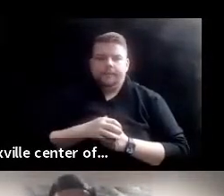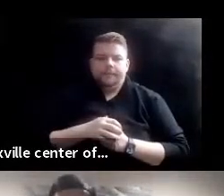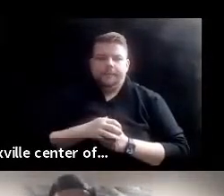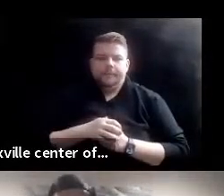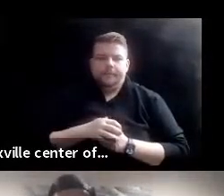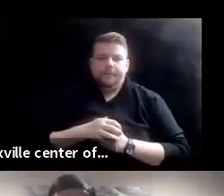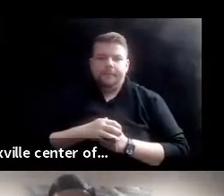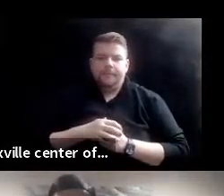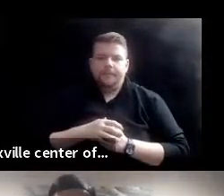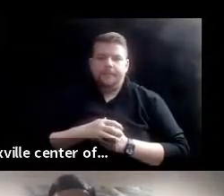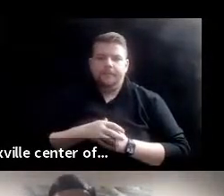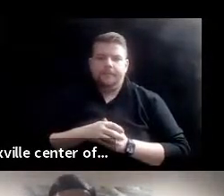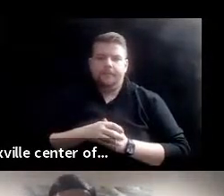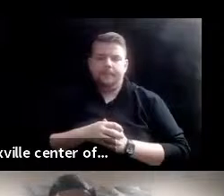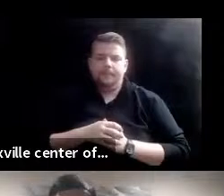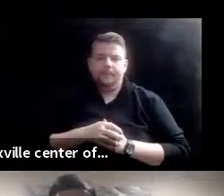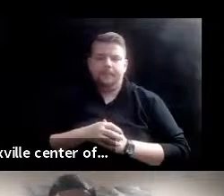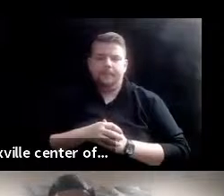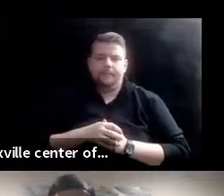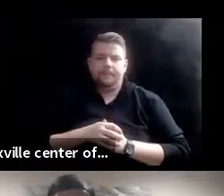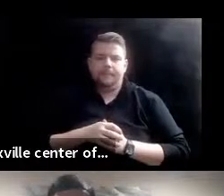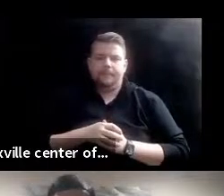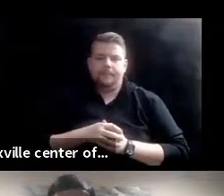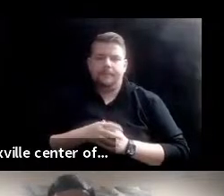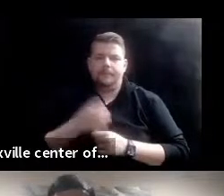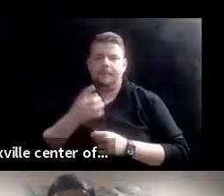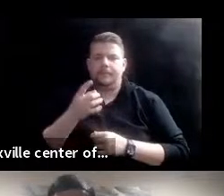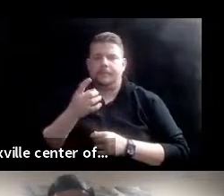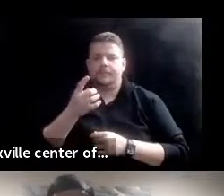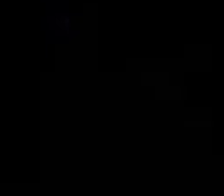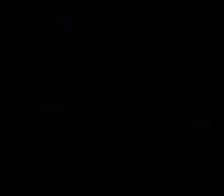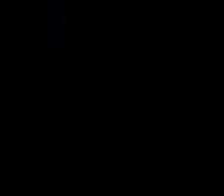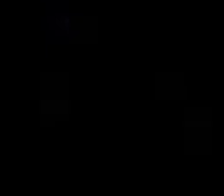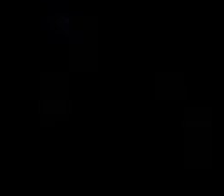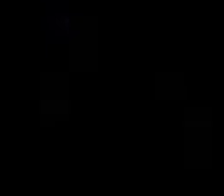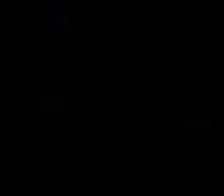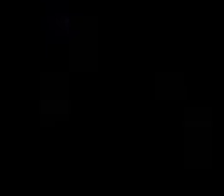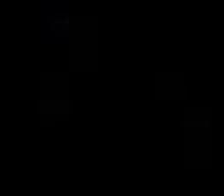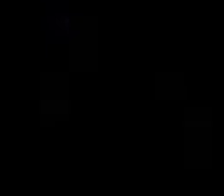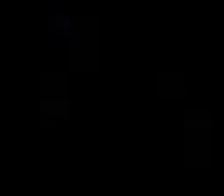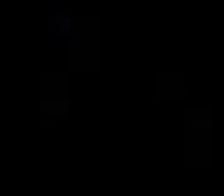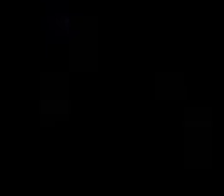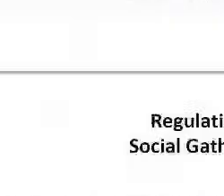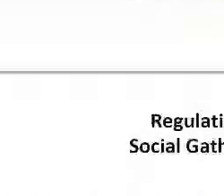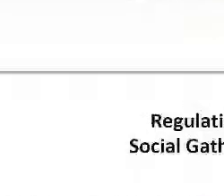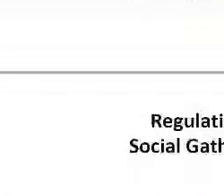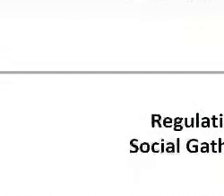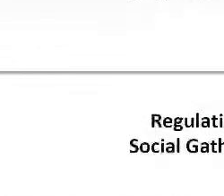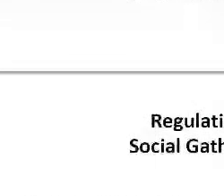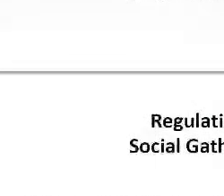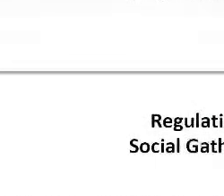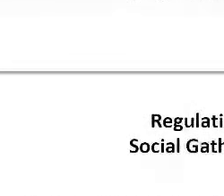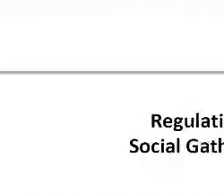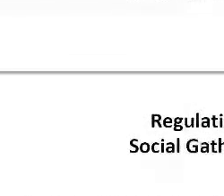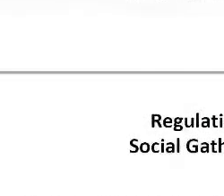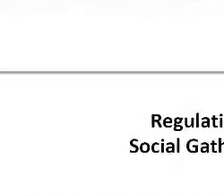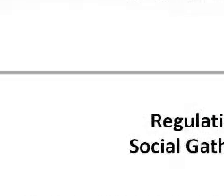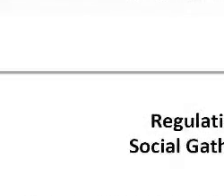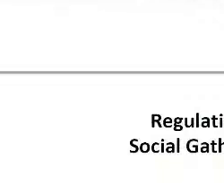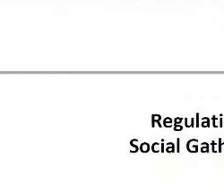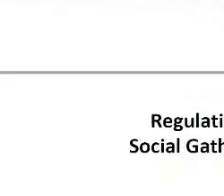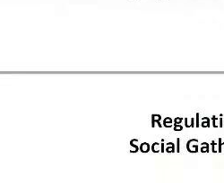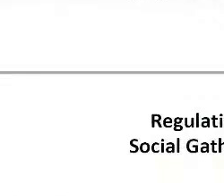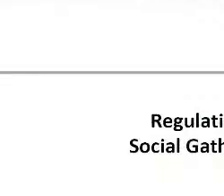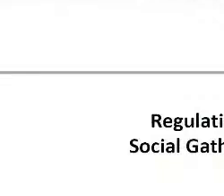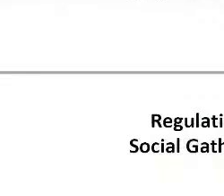Yeah, I'm gonna have Danielle share it again because I don't remember what we said the effective date was going to be, or so